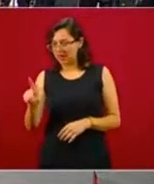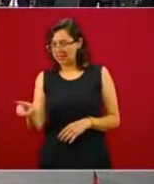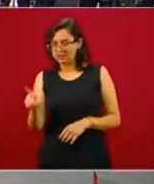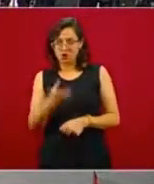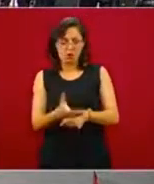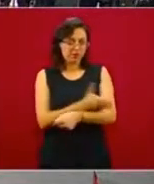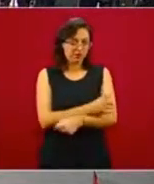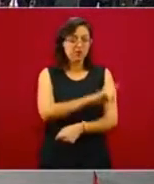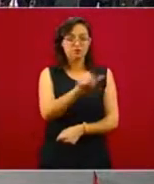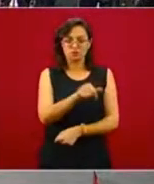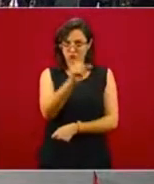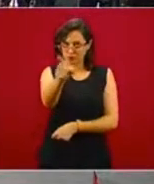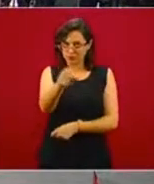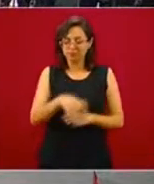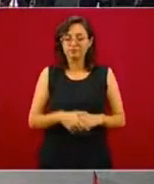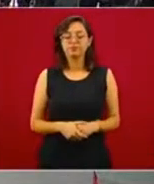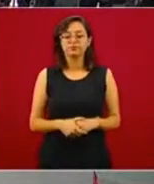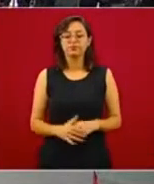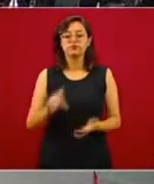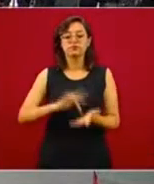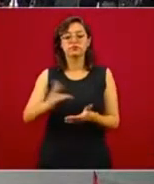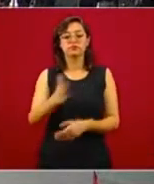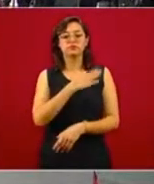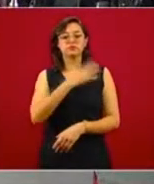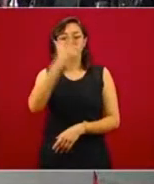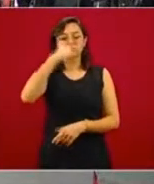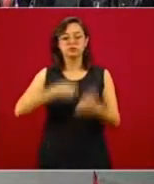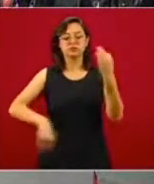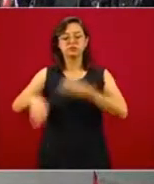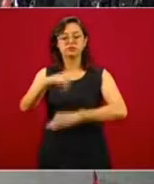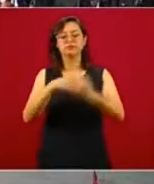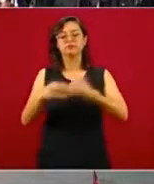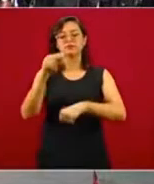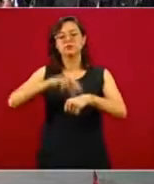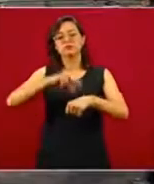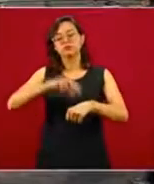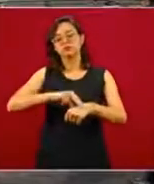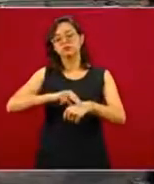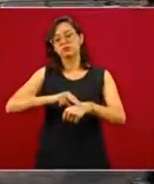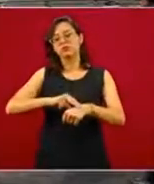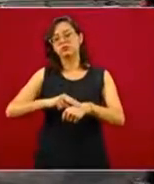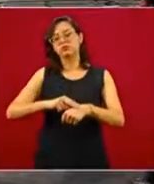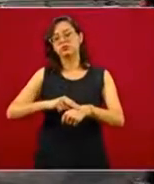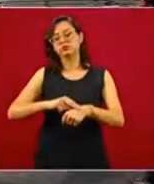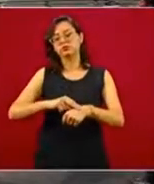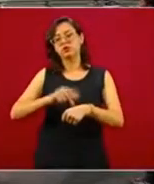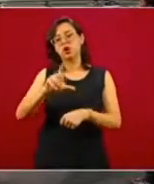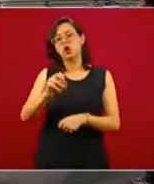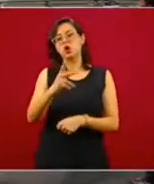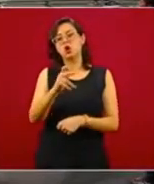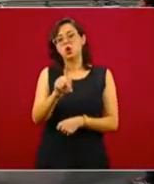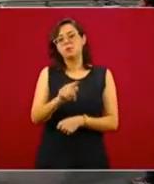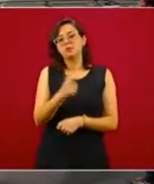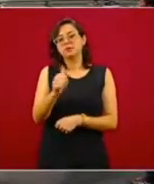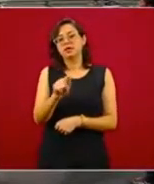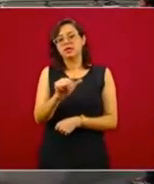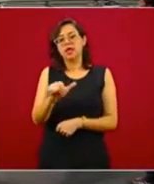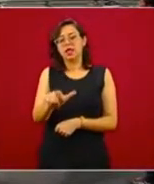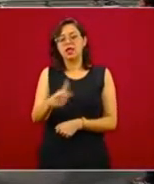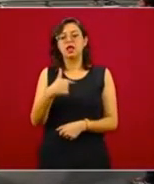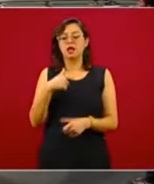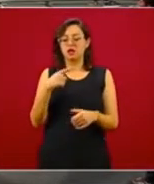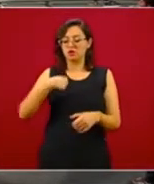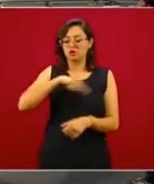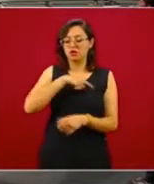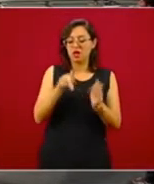that you, Liz, and then you. Hi, Mr. Hugo Lopez Gatell, doctor. Just